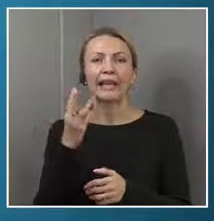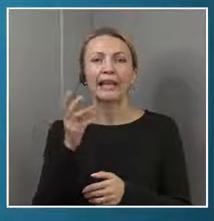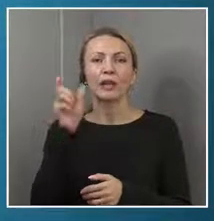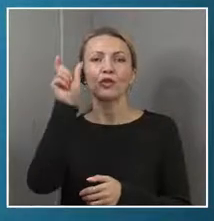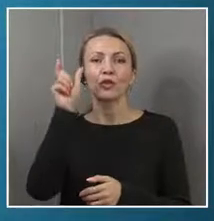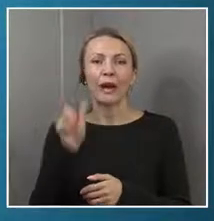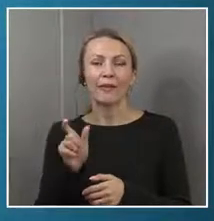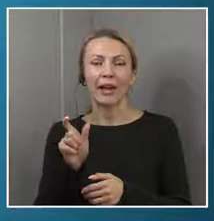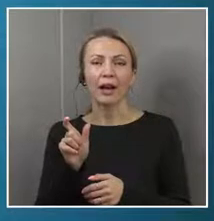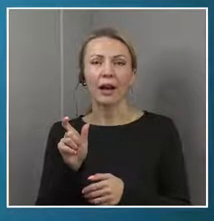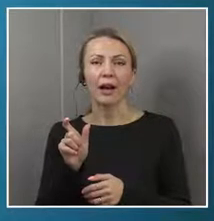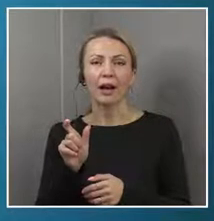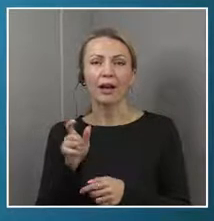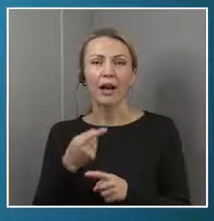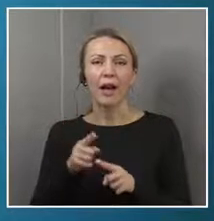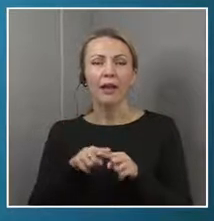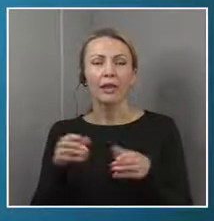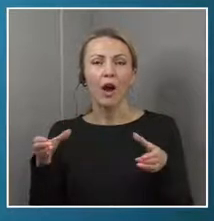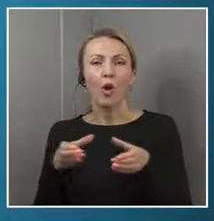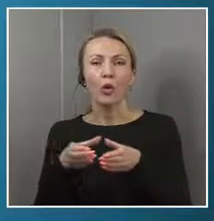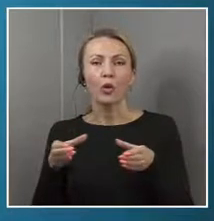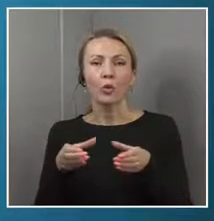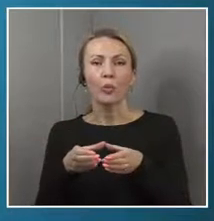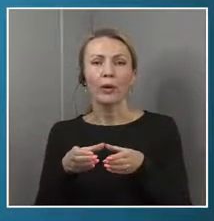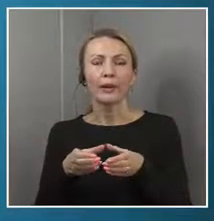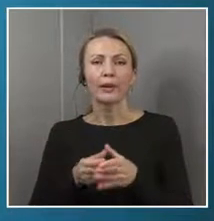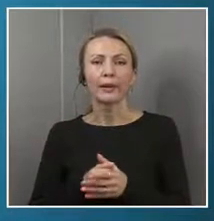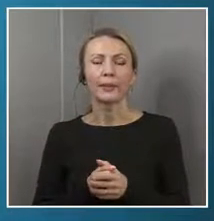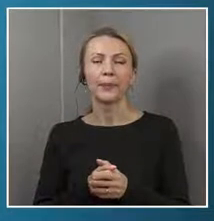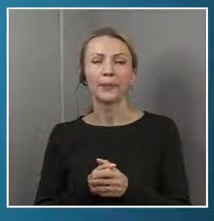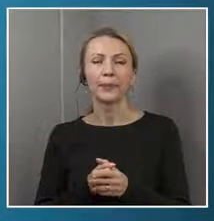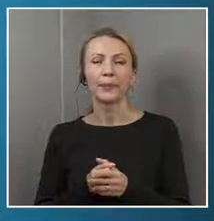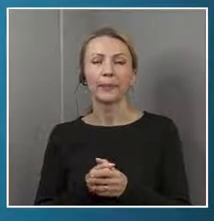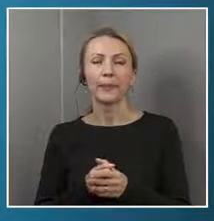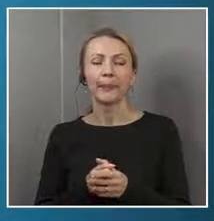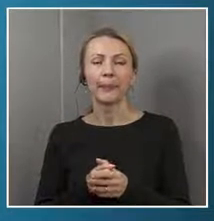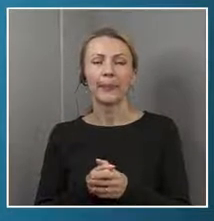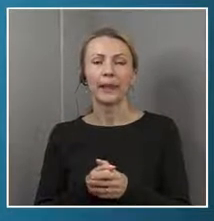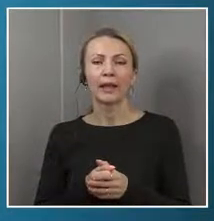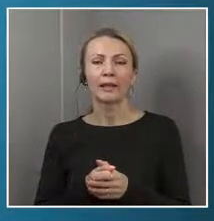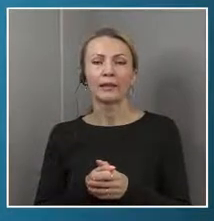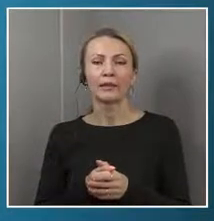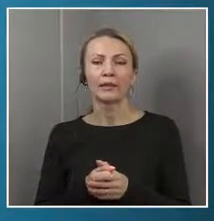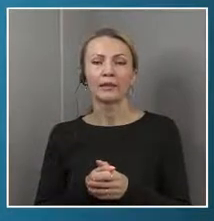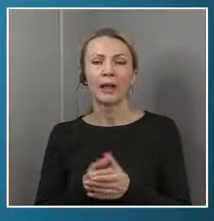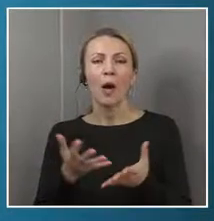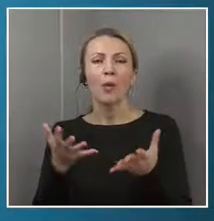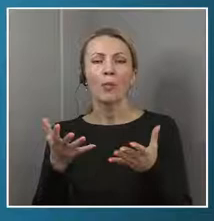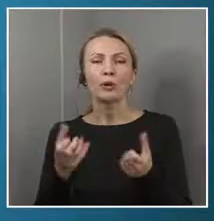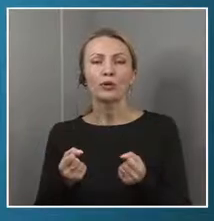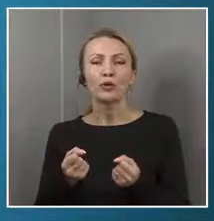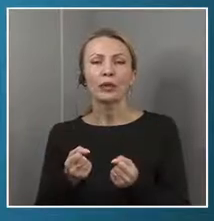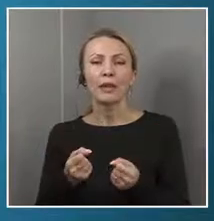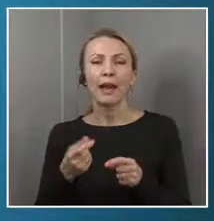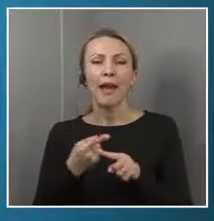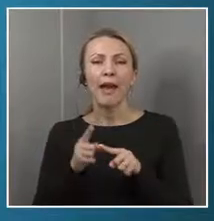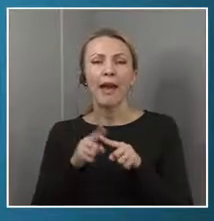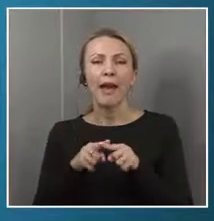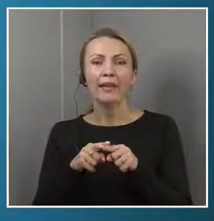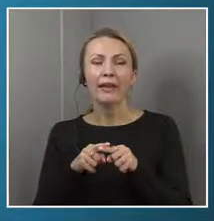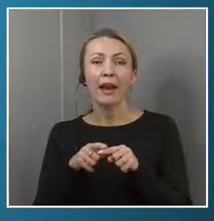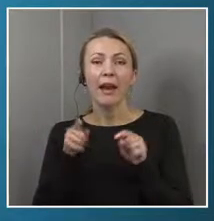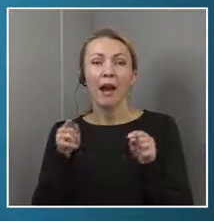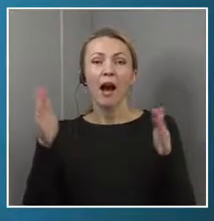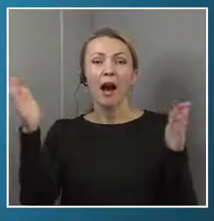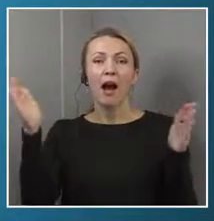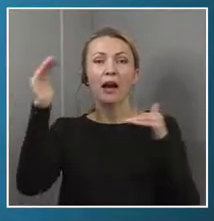of Carlisle, got their 99 pictures for absolutely nothing and turned a profit on the rest. A